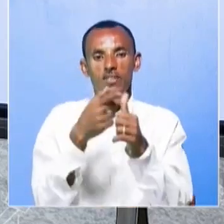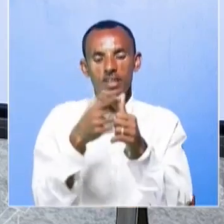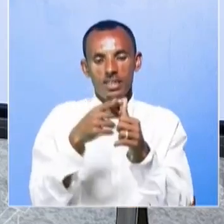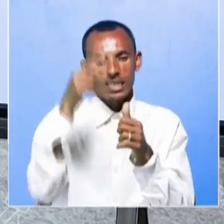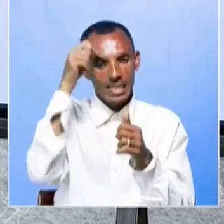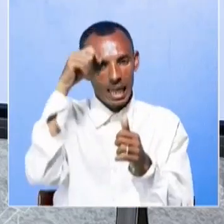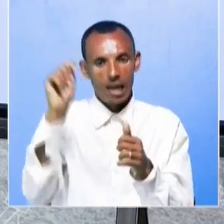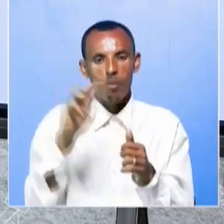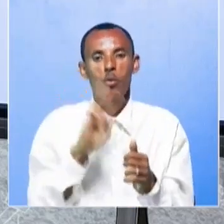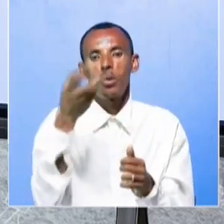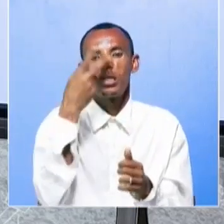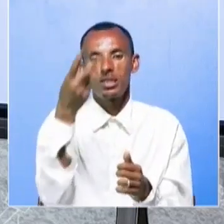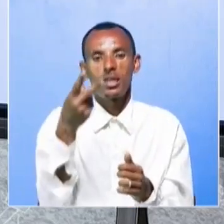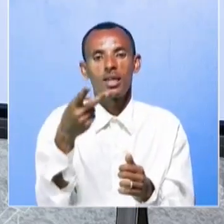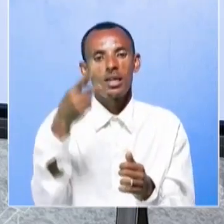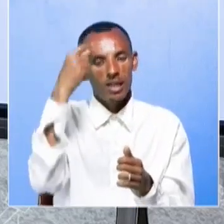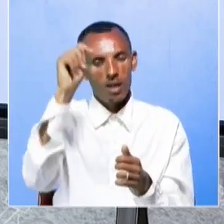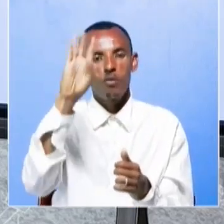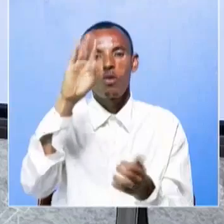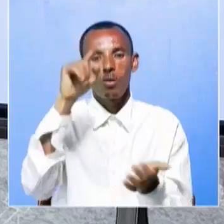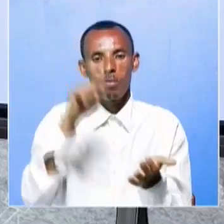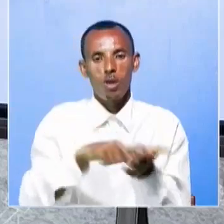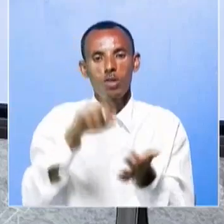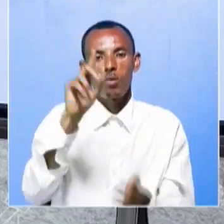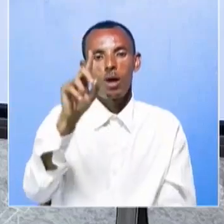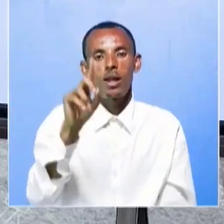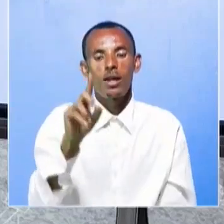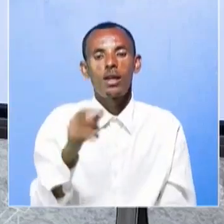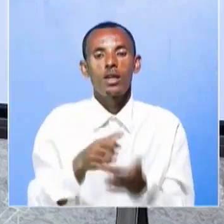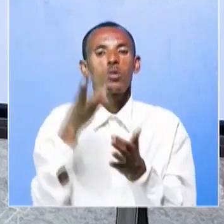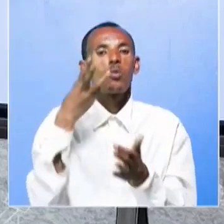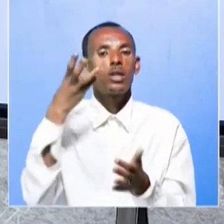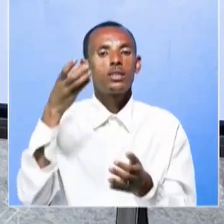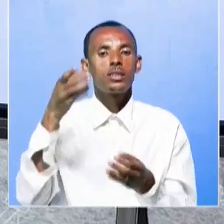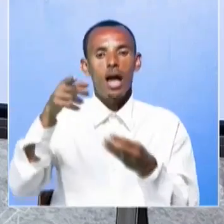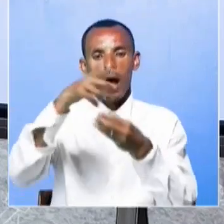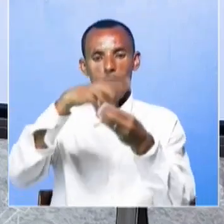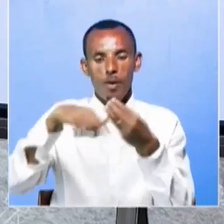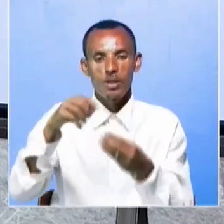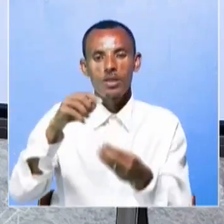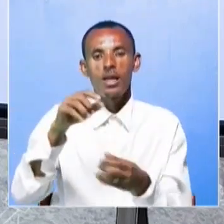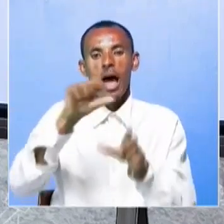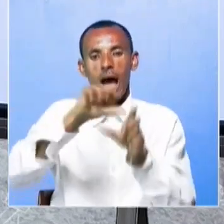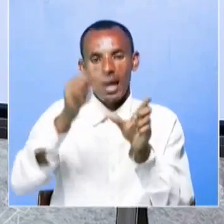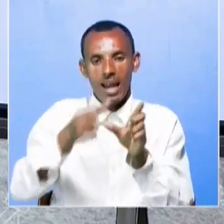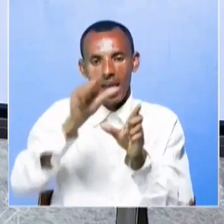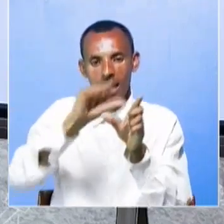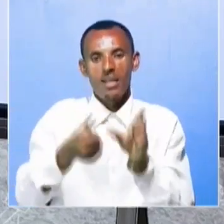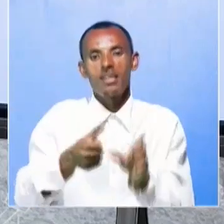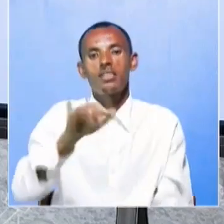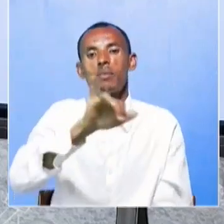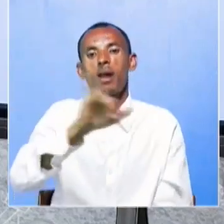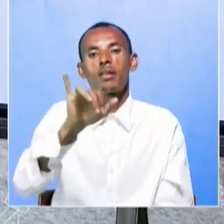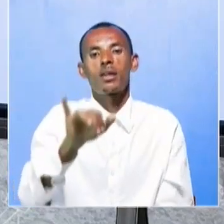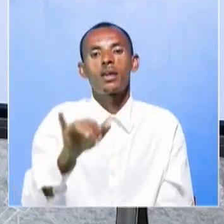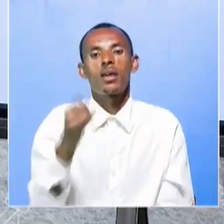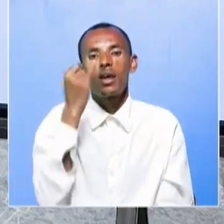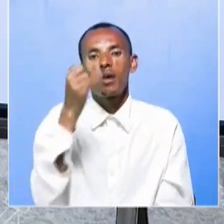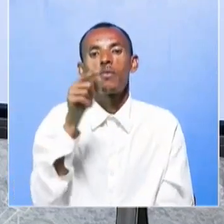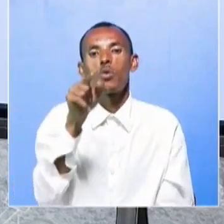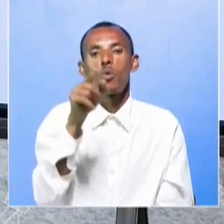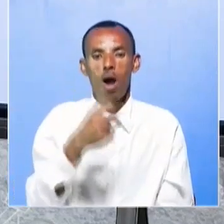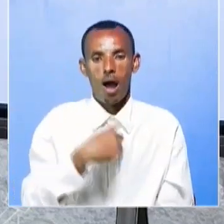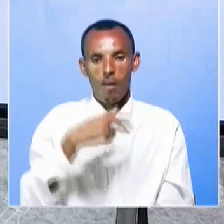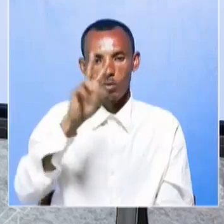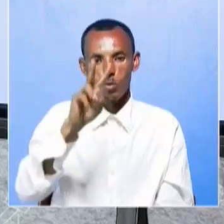that we have seen. Theorem 4.1, it was about angle-angle similarity. So if you have two